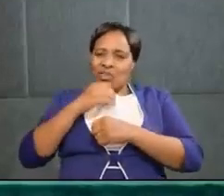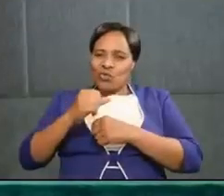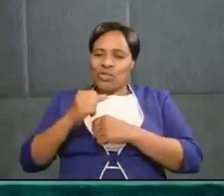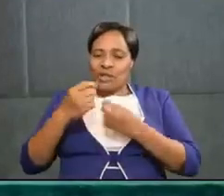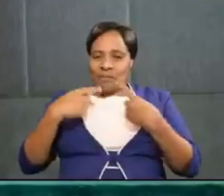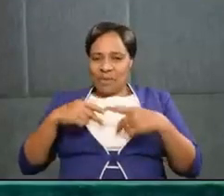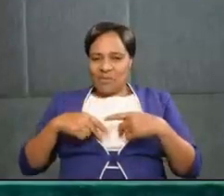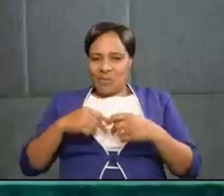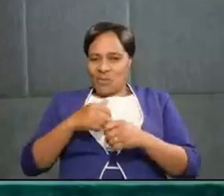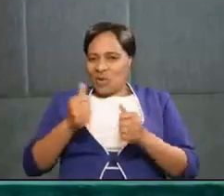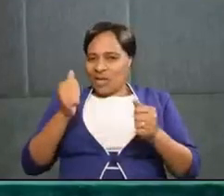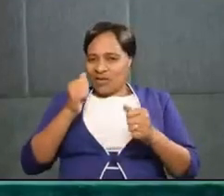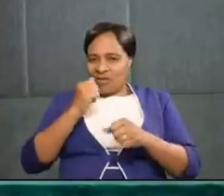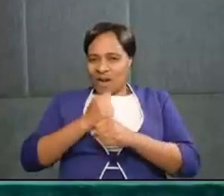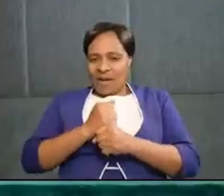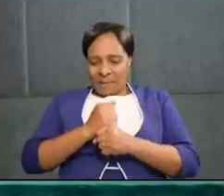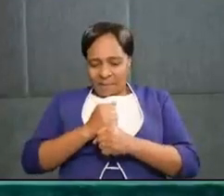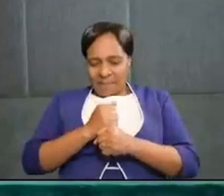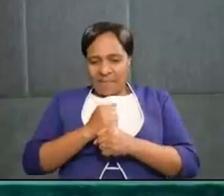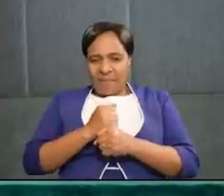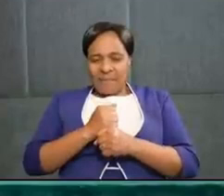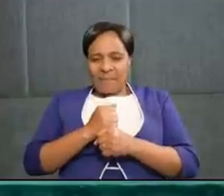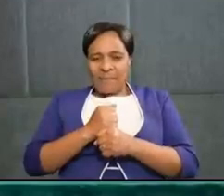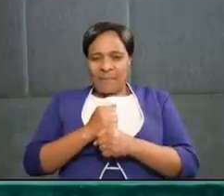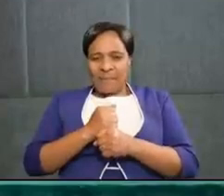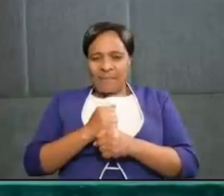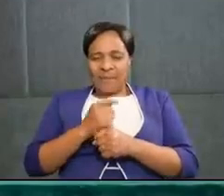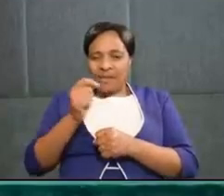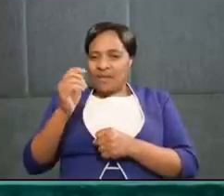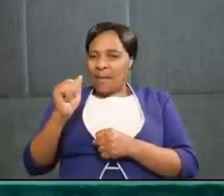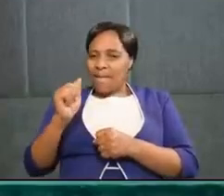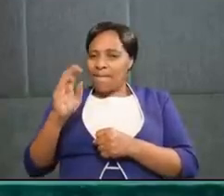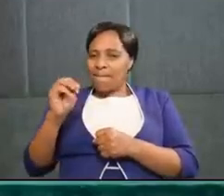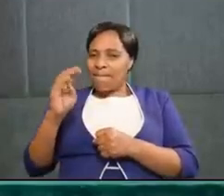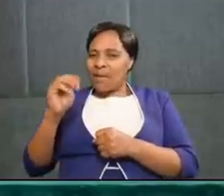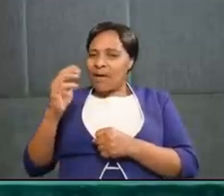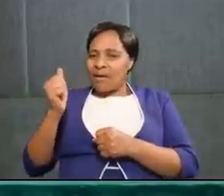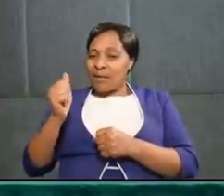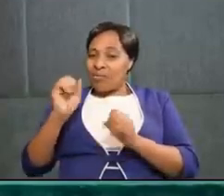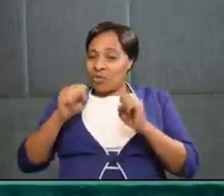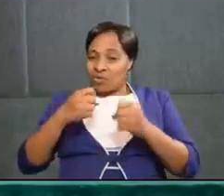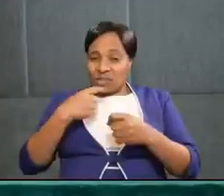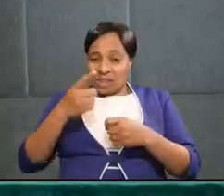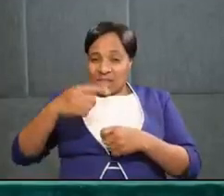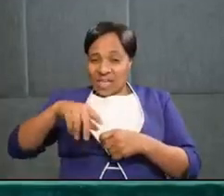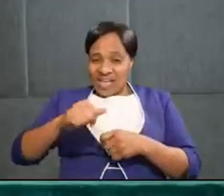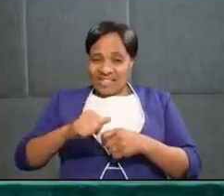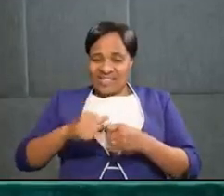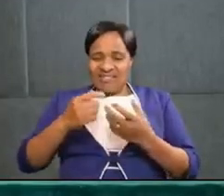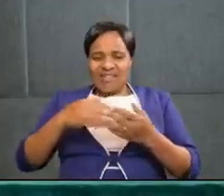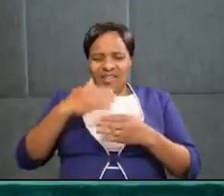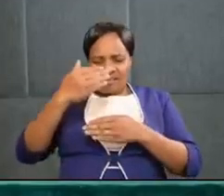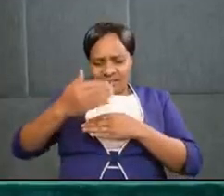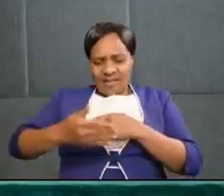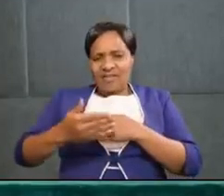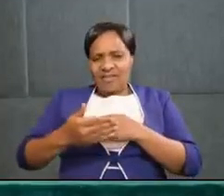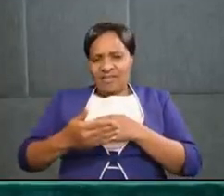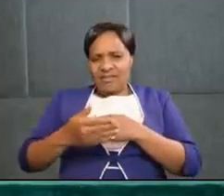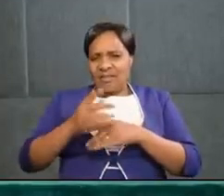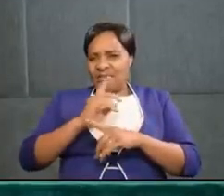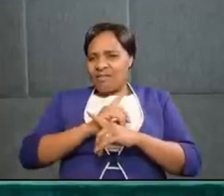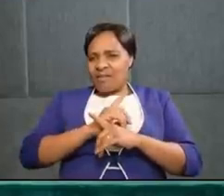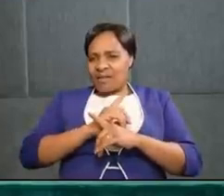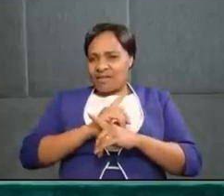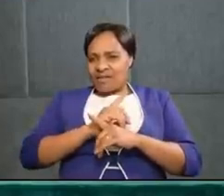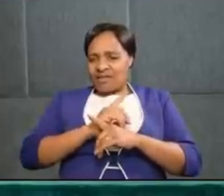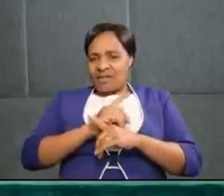Well done, and well done indeed. Ma, would you tell us the next defense